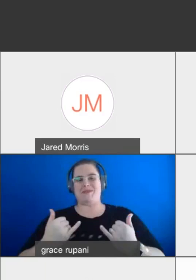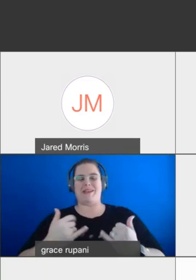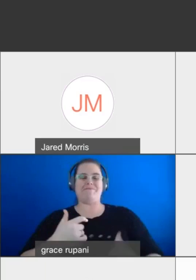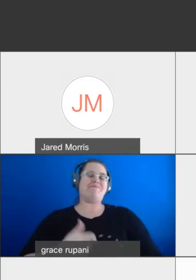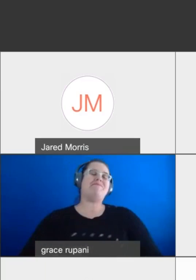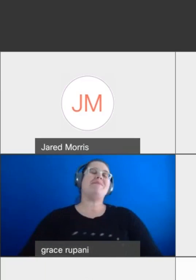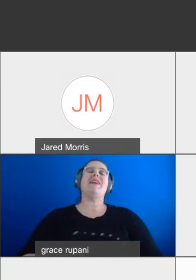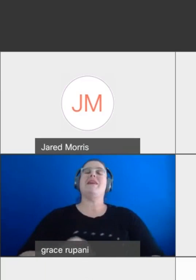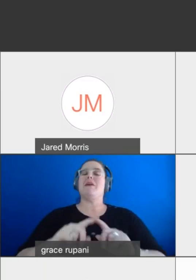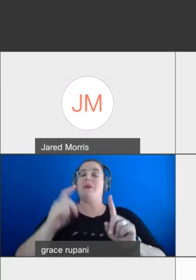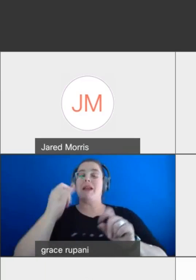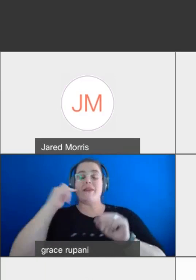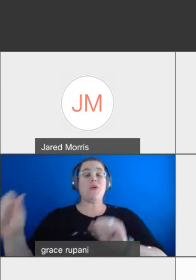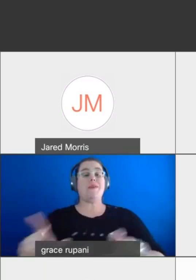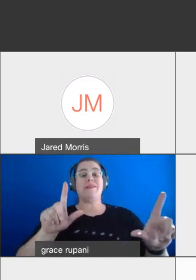go to